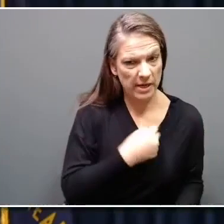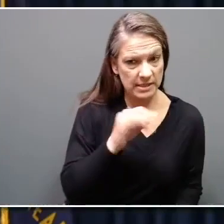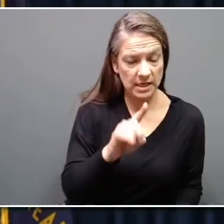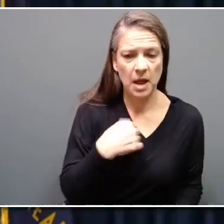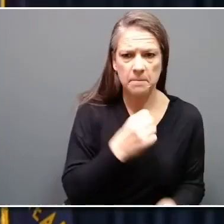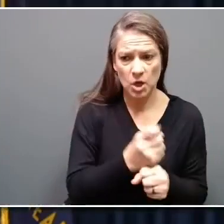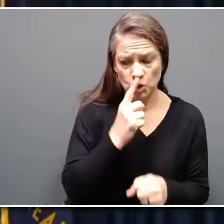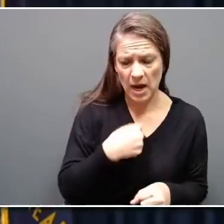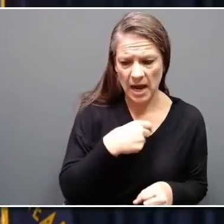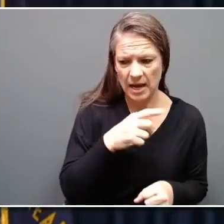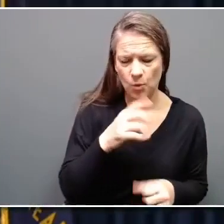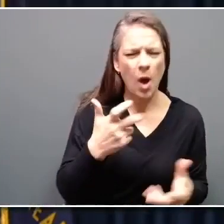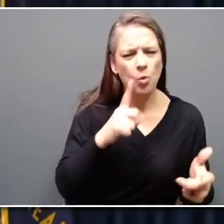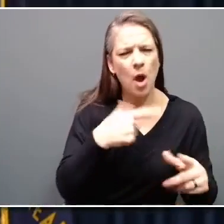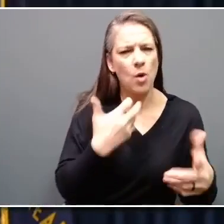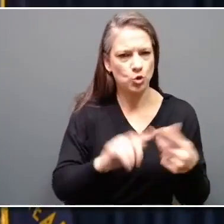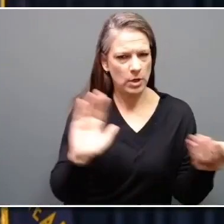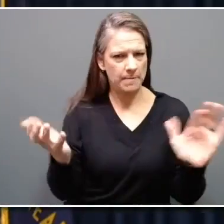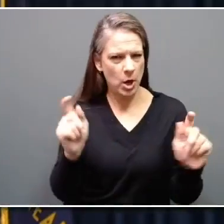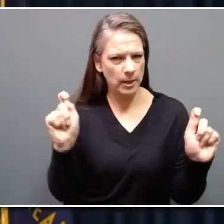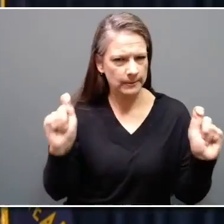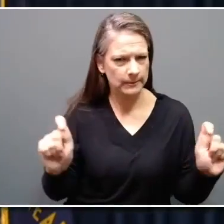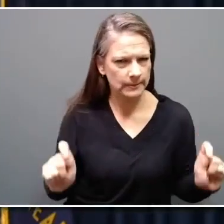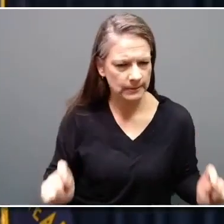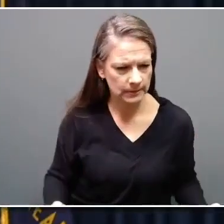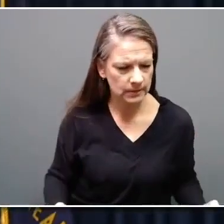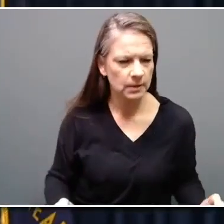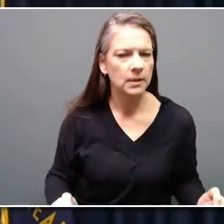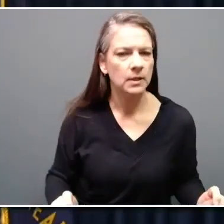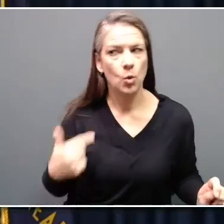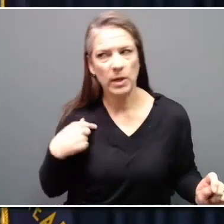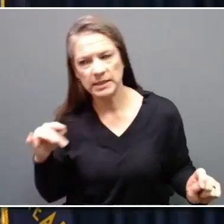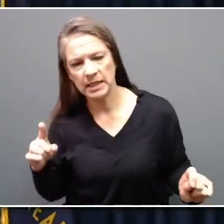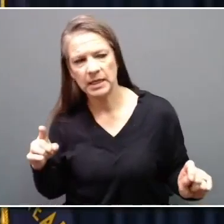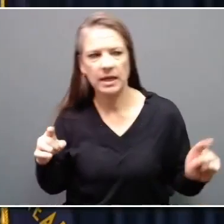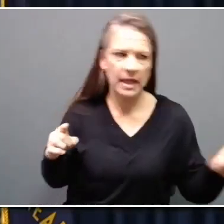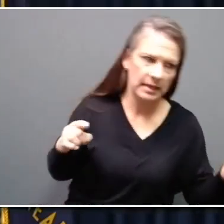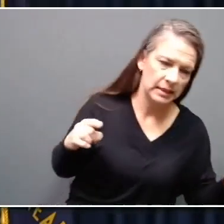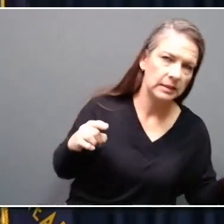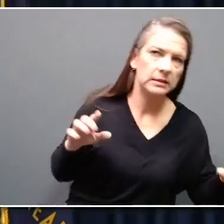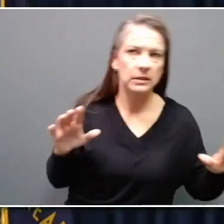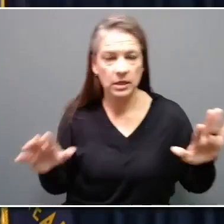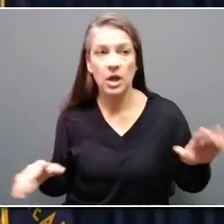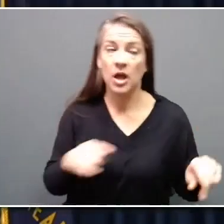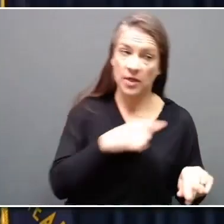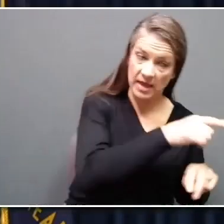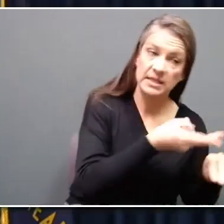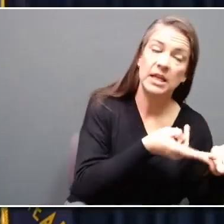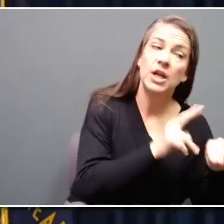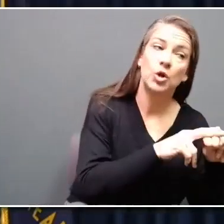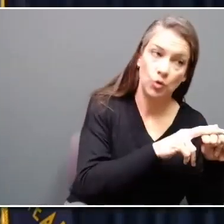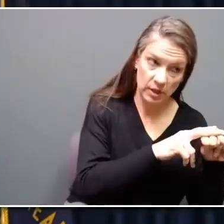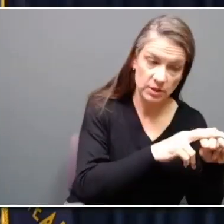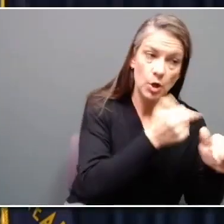the apples to apples on the parts that they did versus we did. They did increase the per pupil,